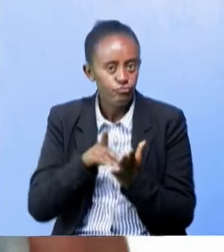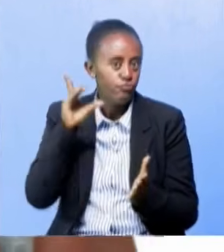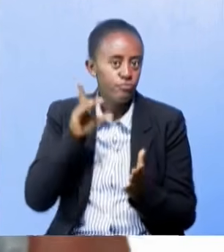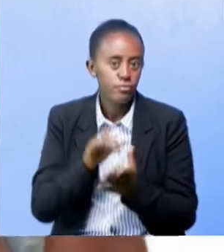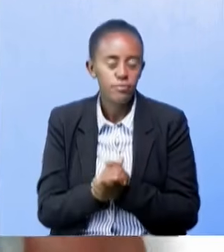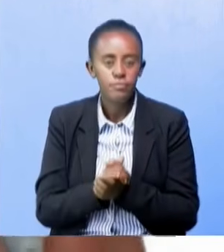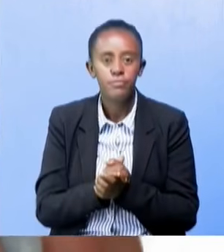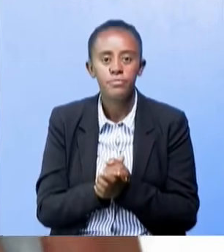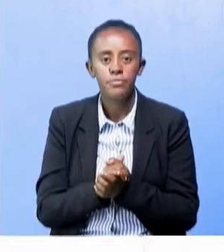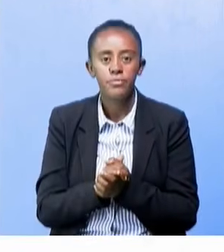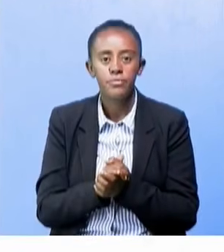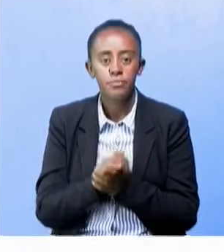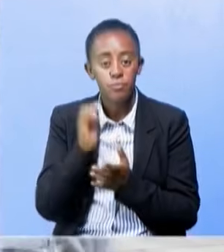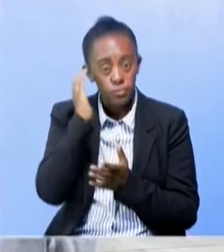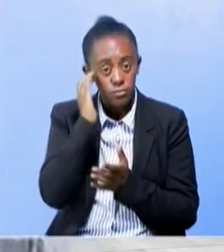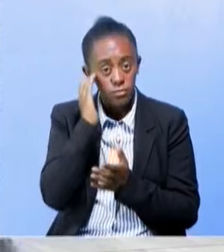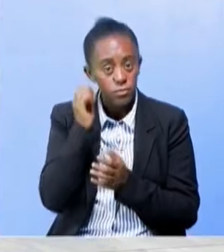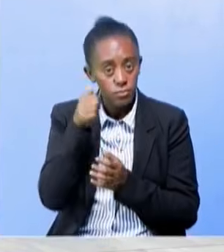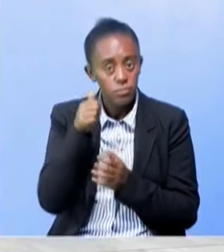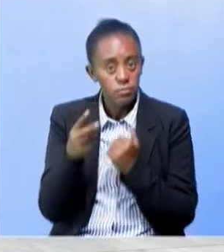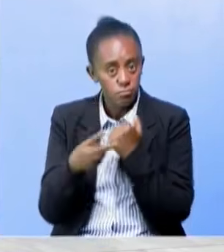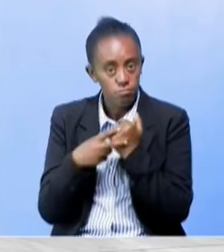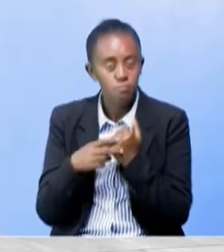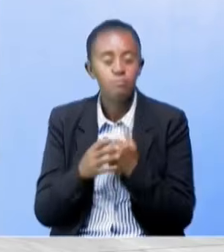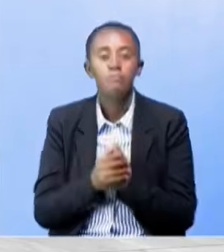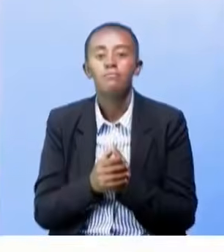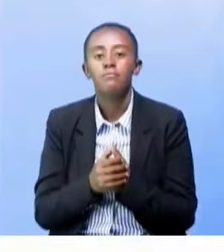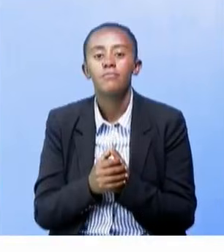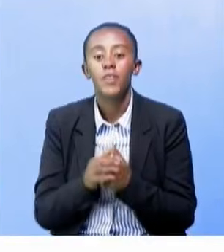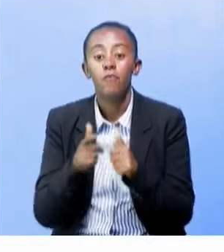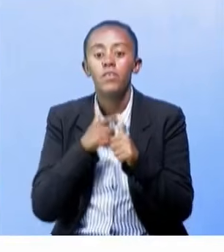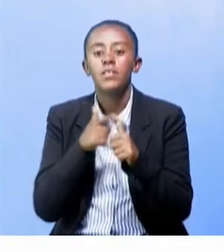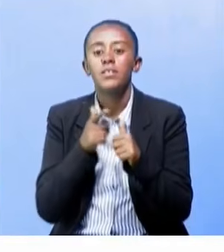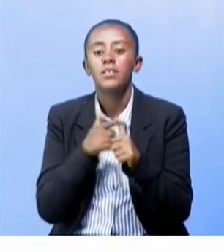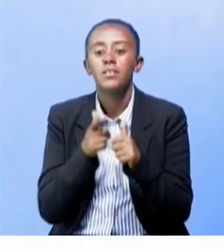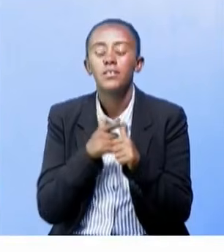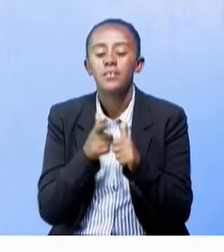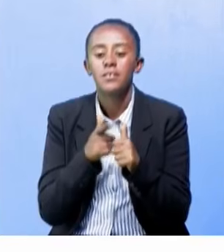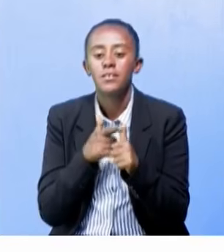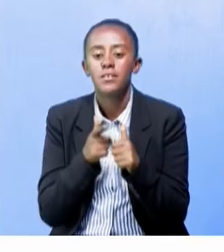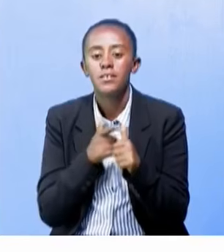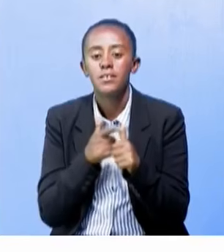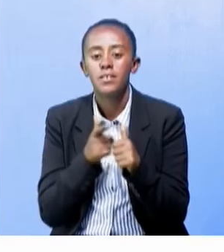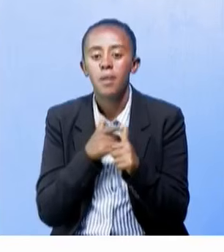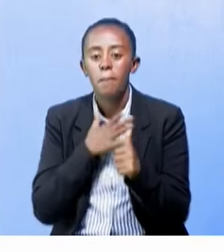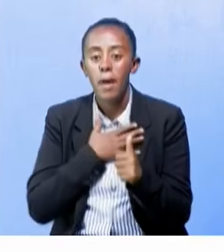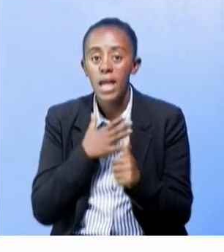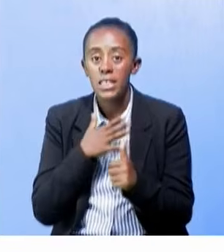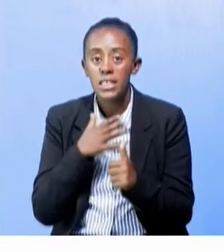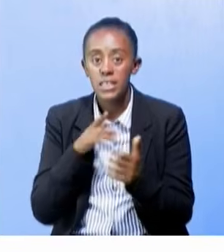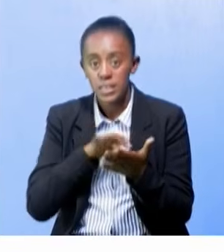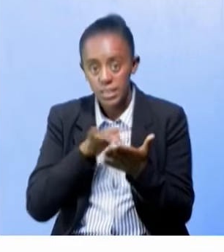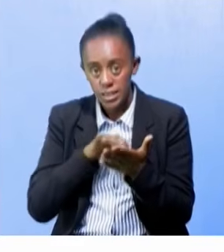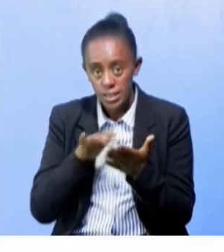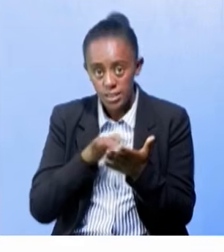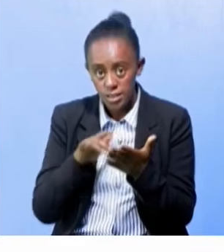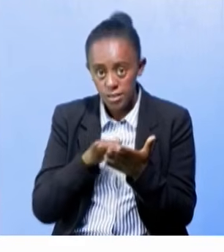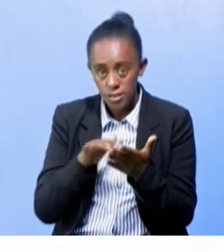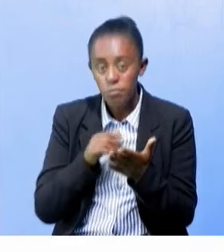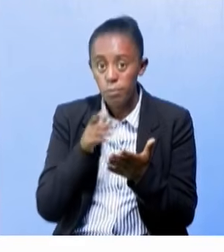Bear in your mind. What about the first one? this one is the cause.